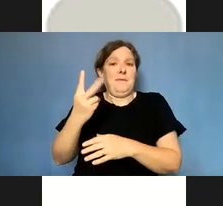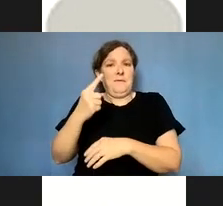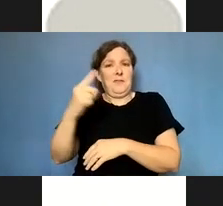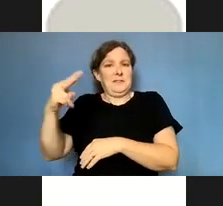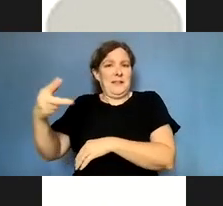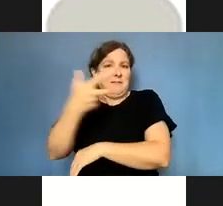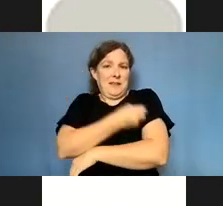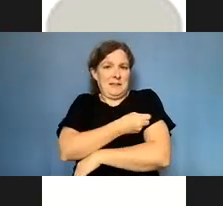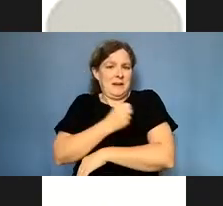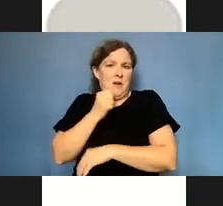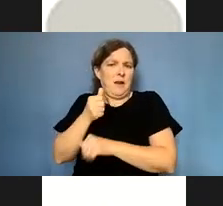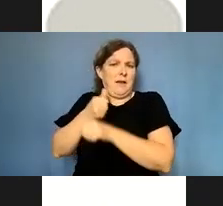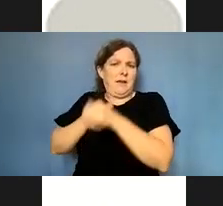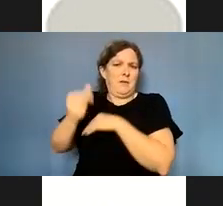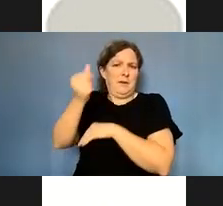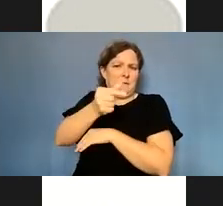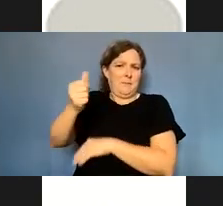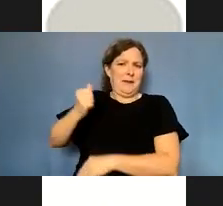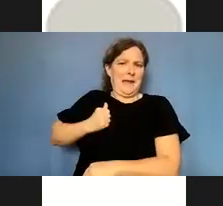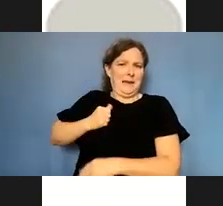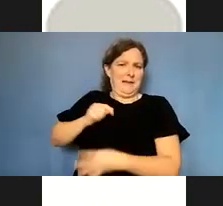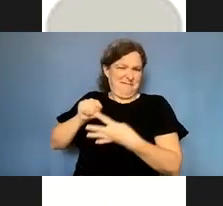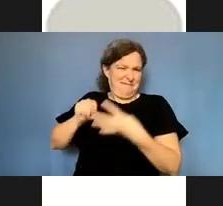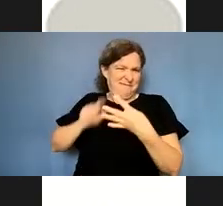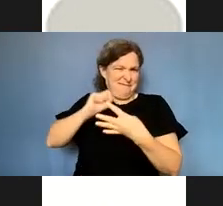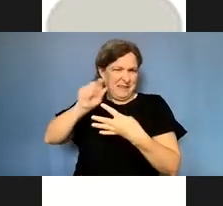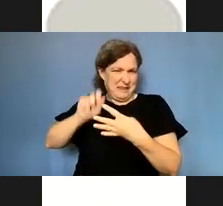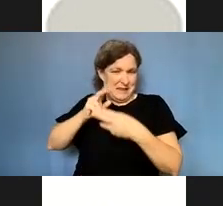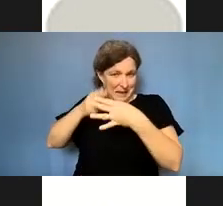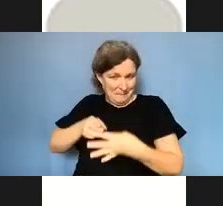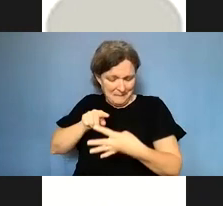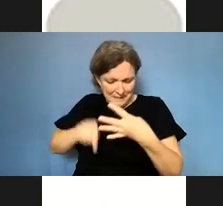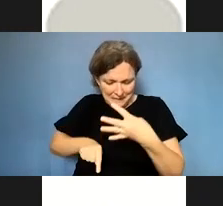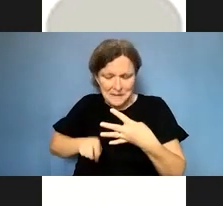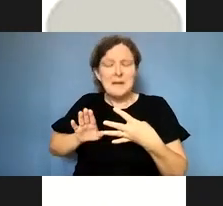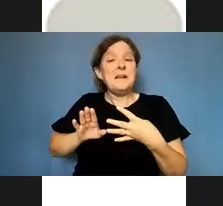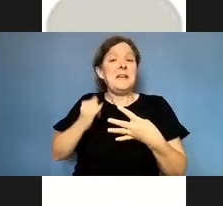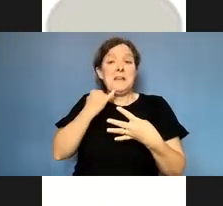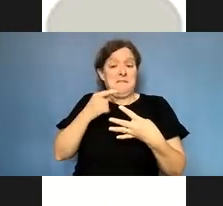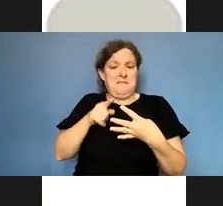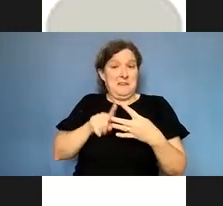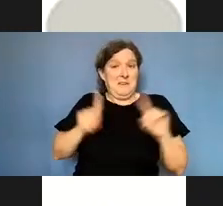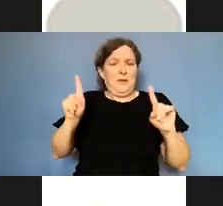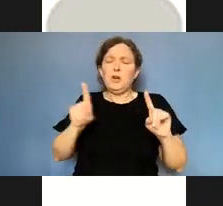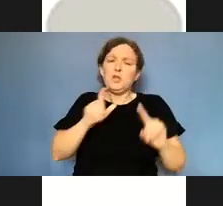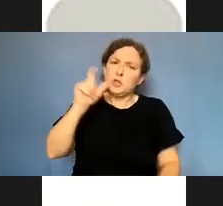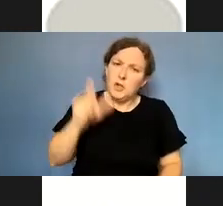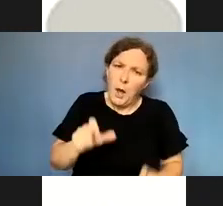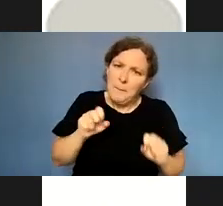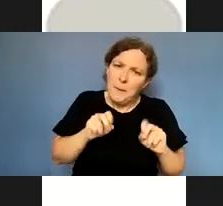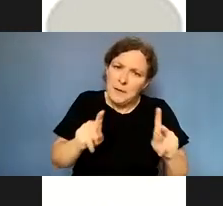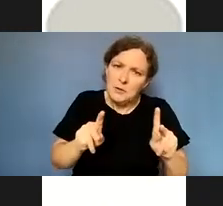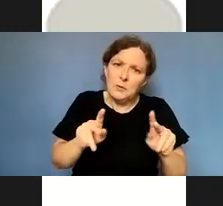Pfizer, Moderna, AstraZeneca, or Johnson & Johnson, if they're not those, they should not be able to